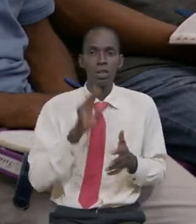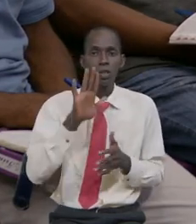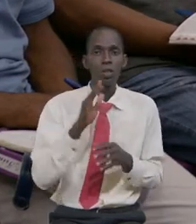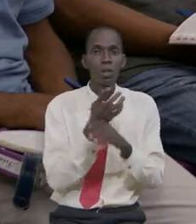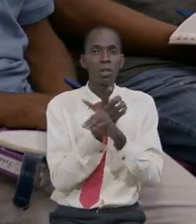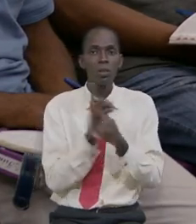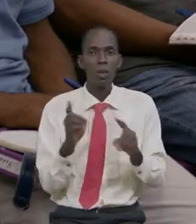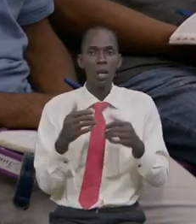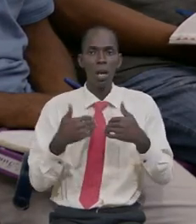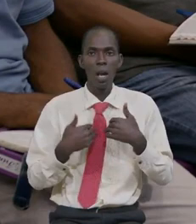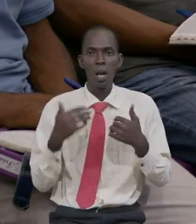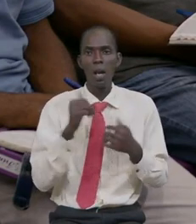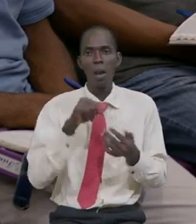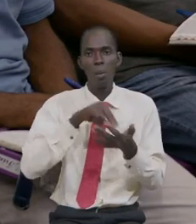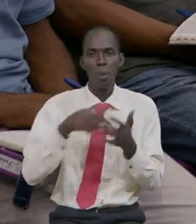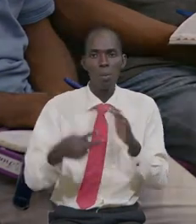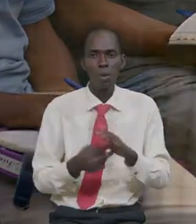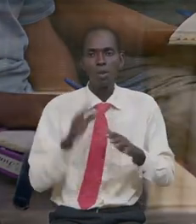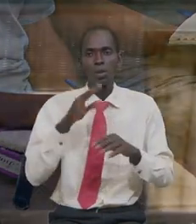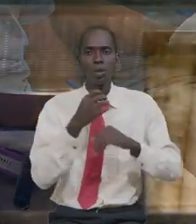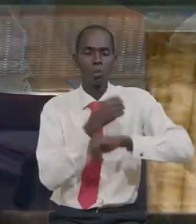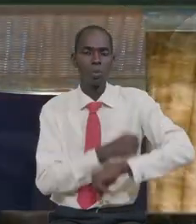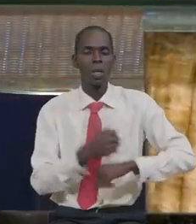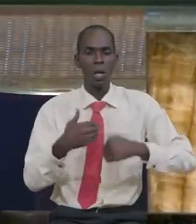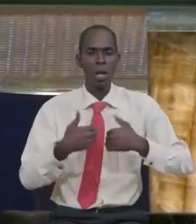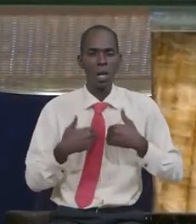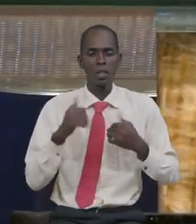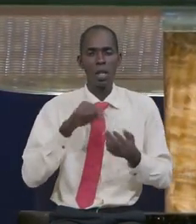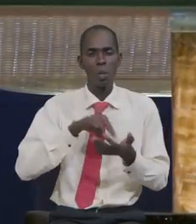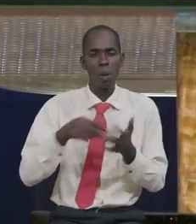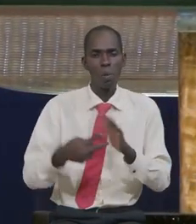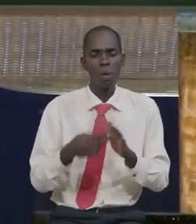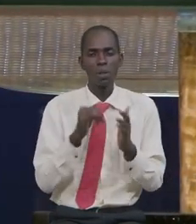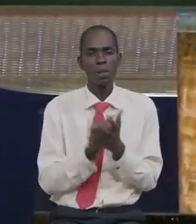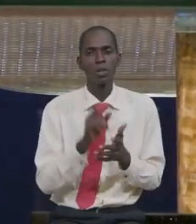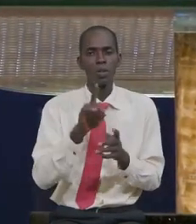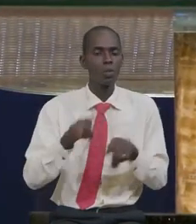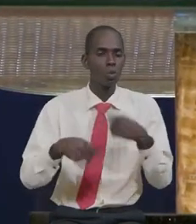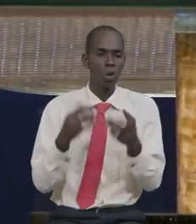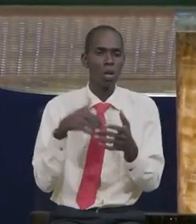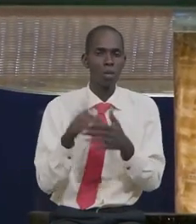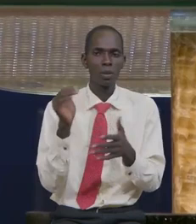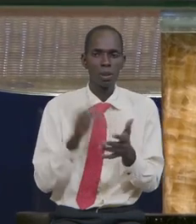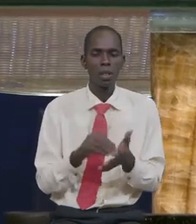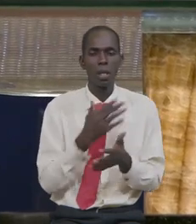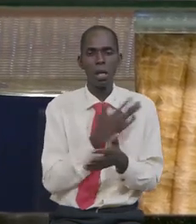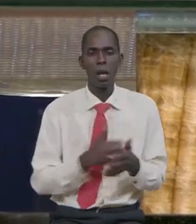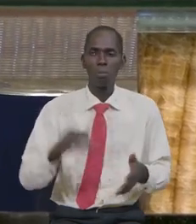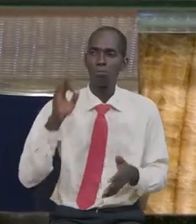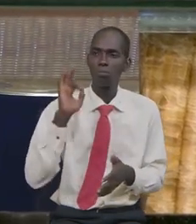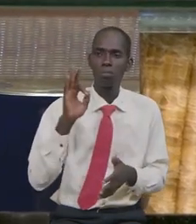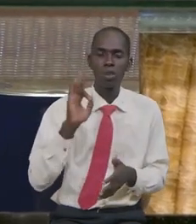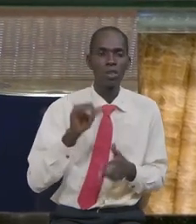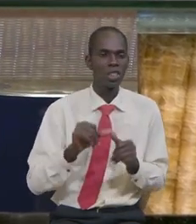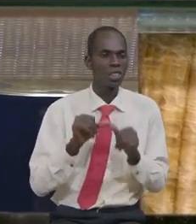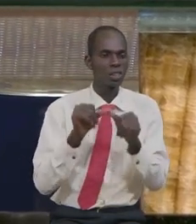your protection has a purpose, that you'll go out again and keep on preaching the word and bring